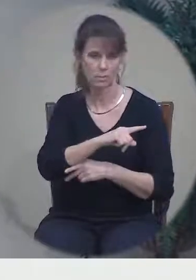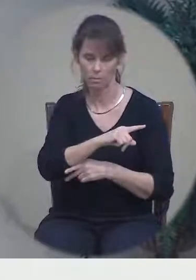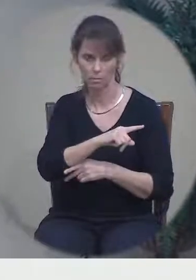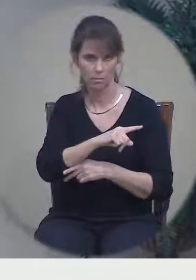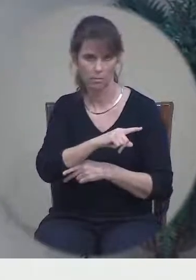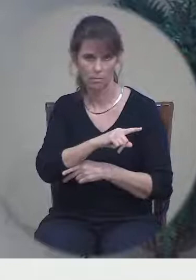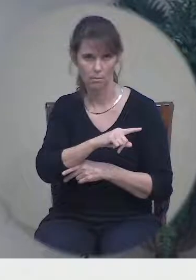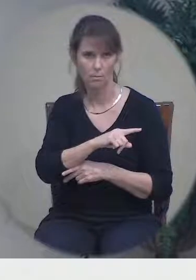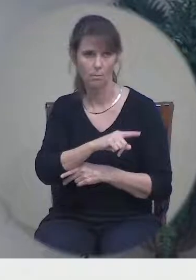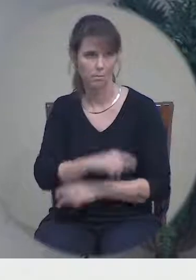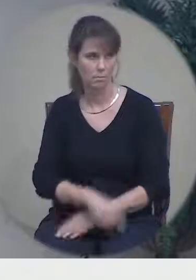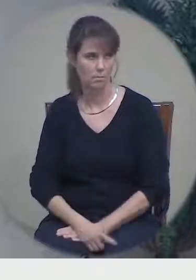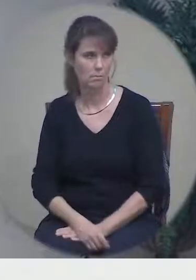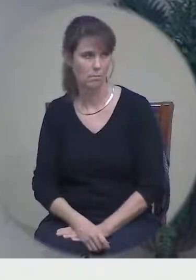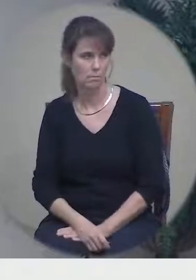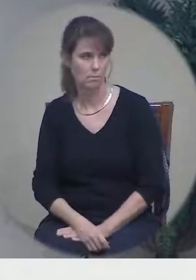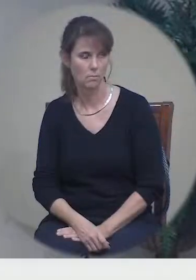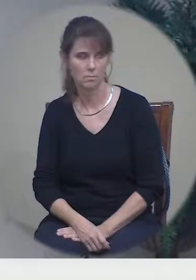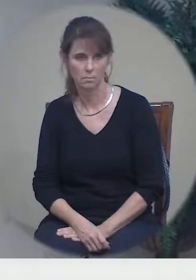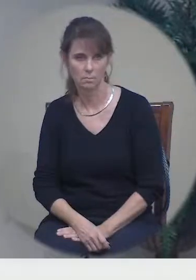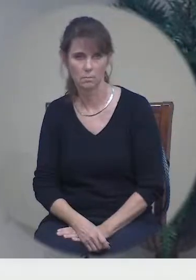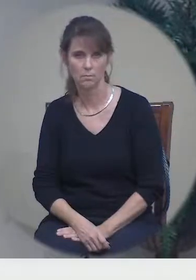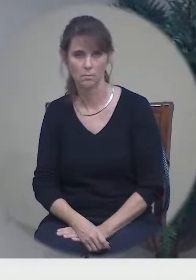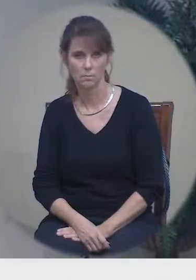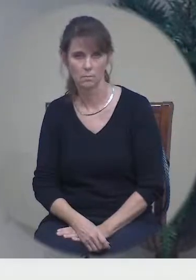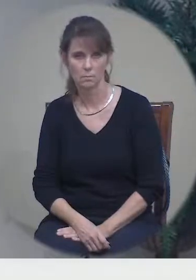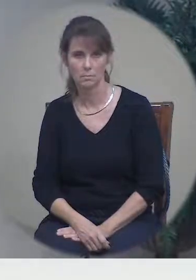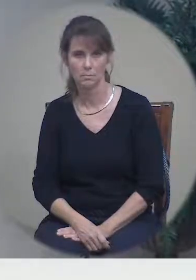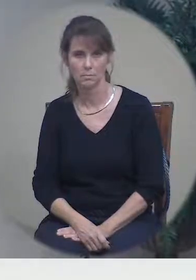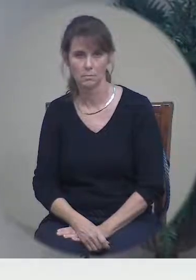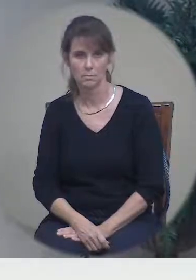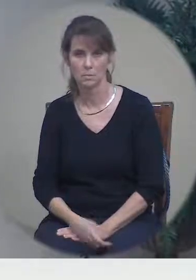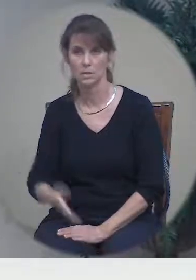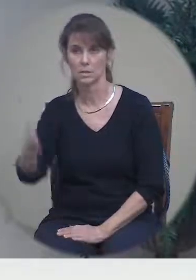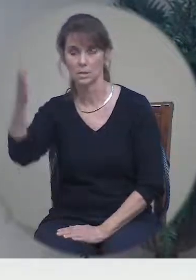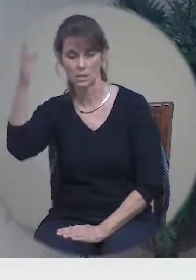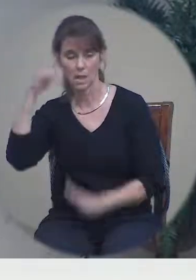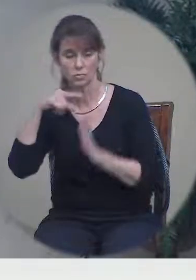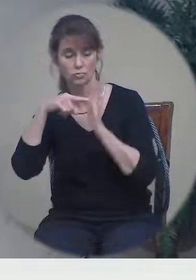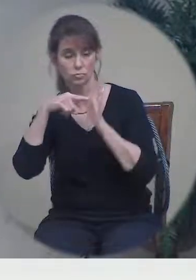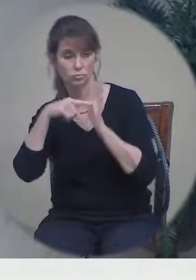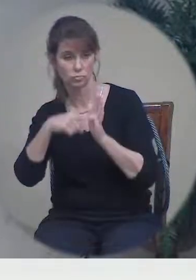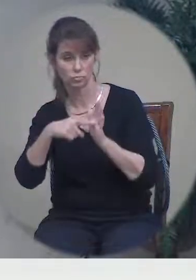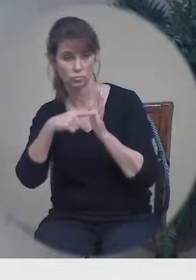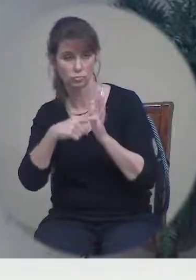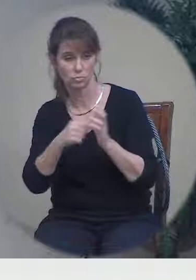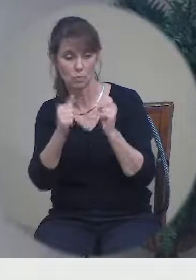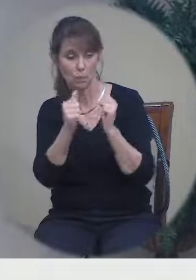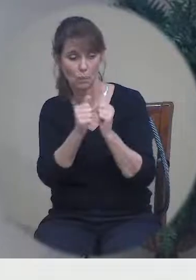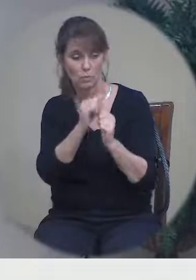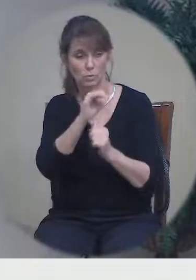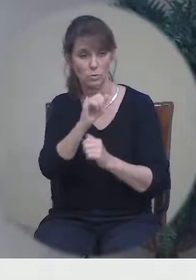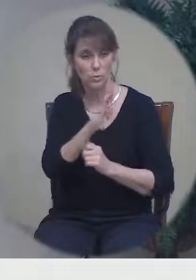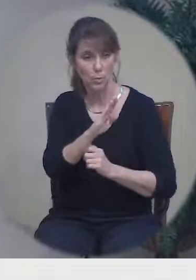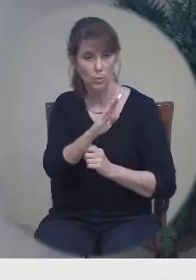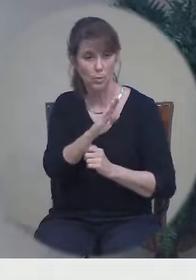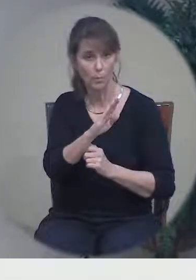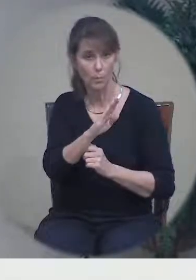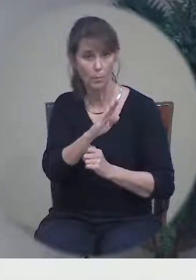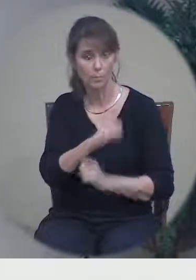battle. And he's going to demonstrate with Job that the reason he's serving you